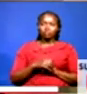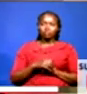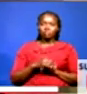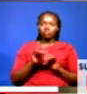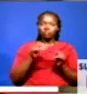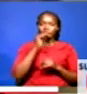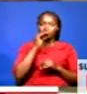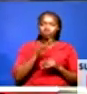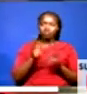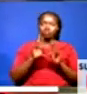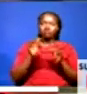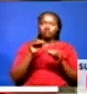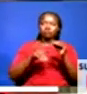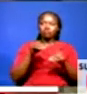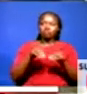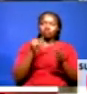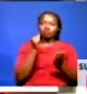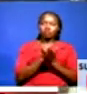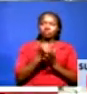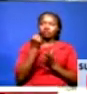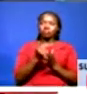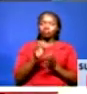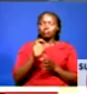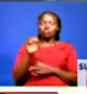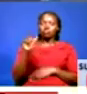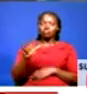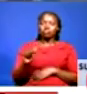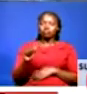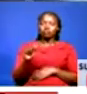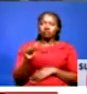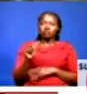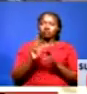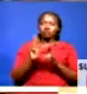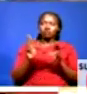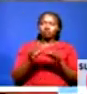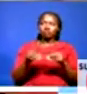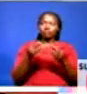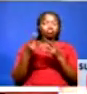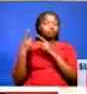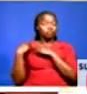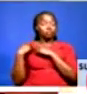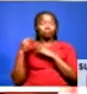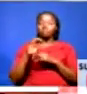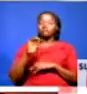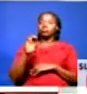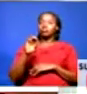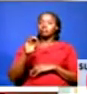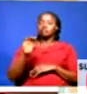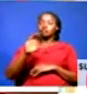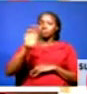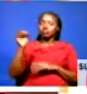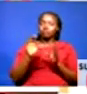Speaker already elected today into office, the 5th East African Legislative Assembly is ready to deliver its mandate to the East African Community